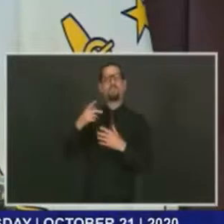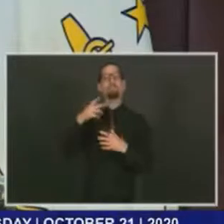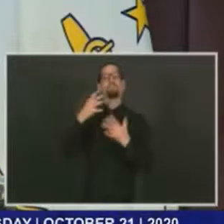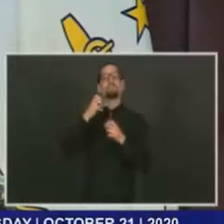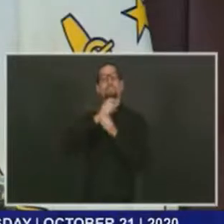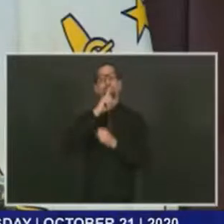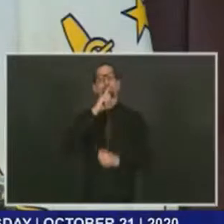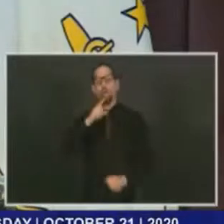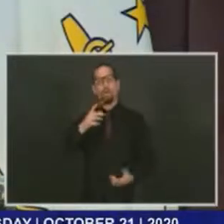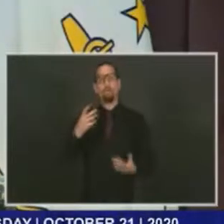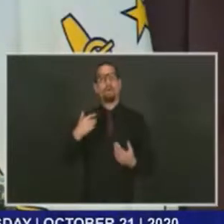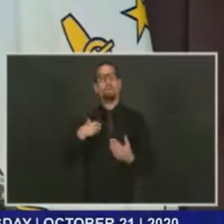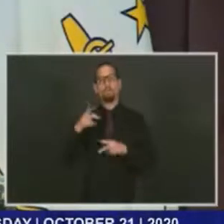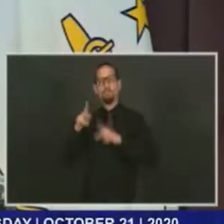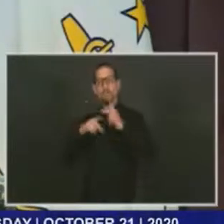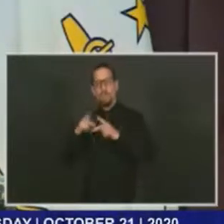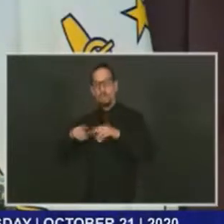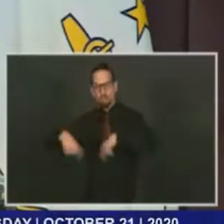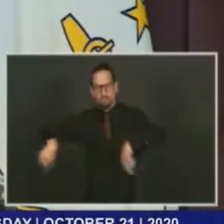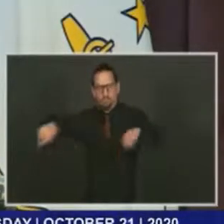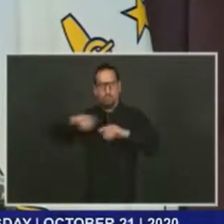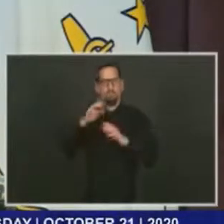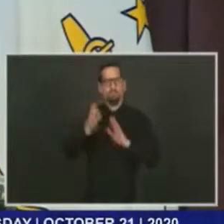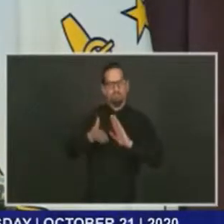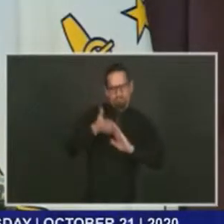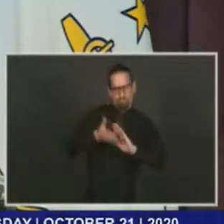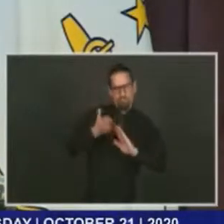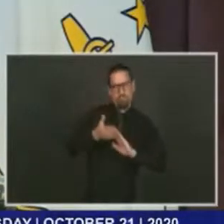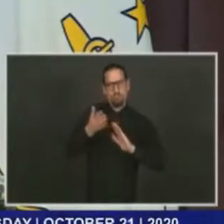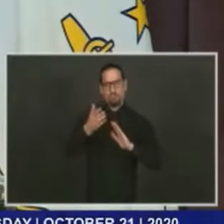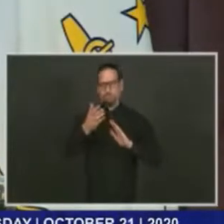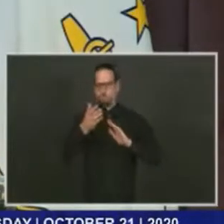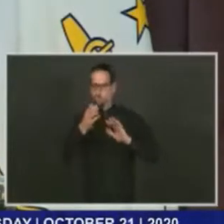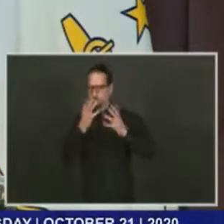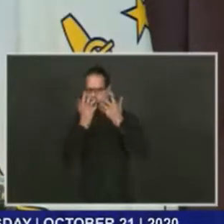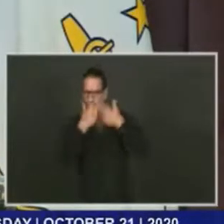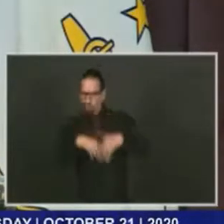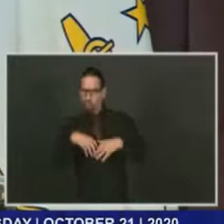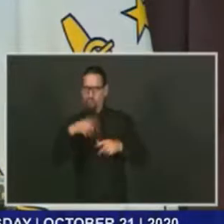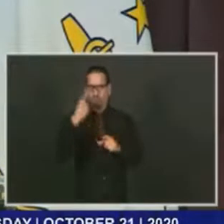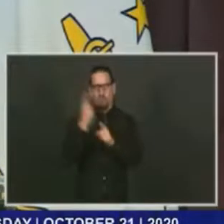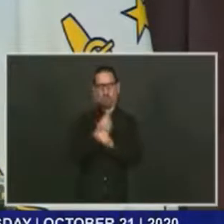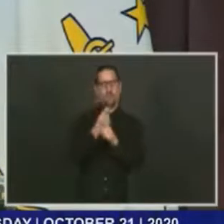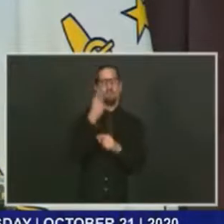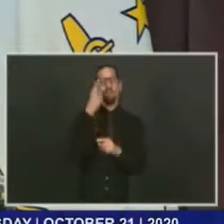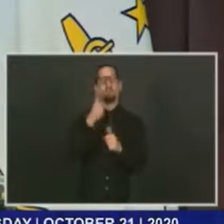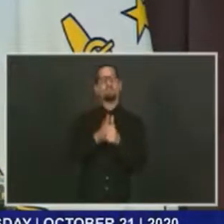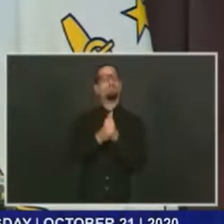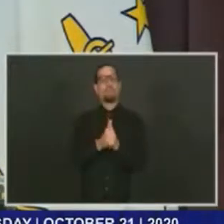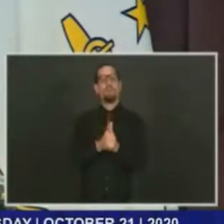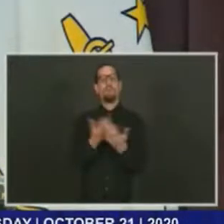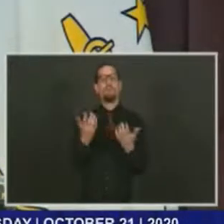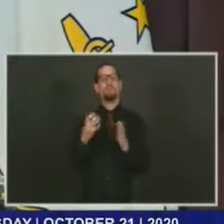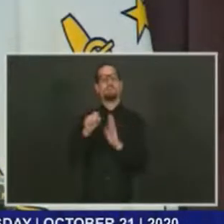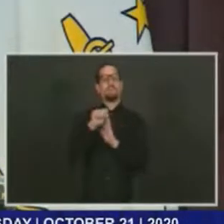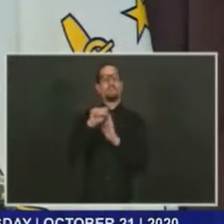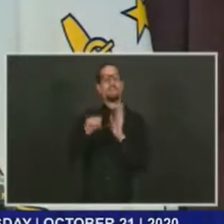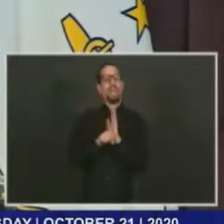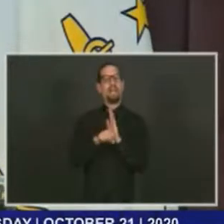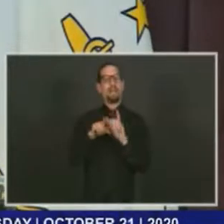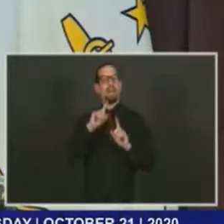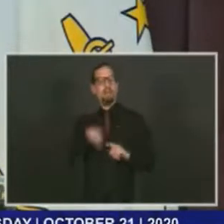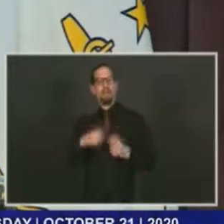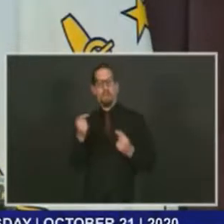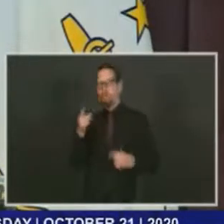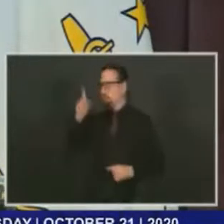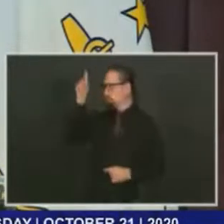operation for compliance with safety protocols. This is a fantastic idea, and I cannot thank